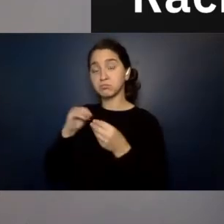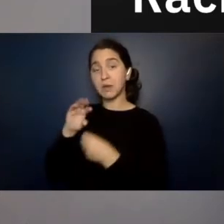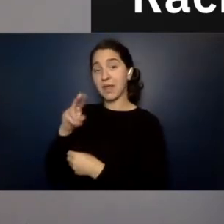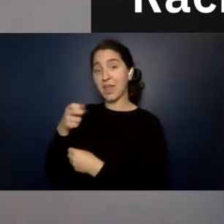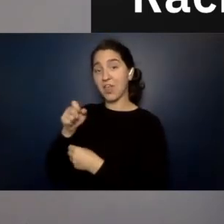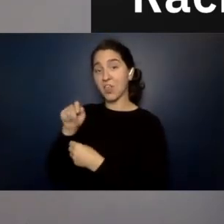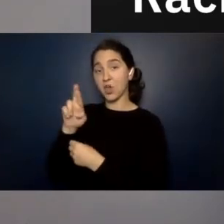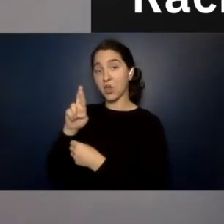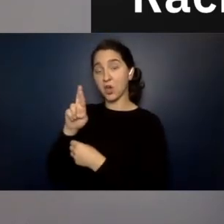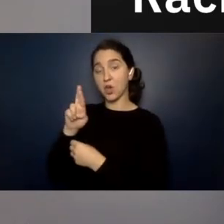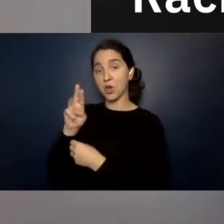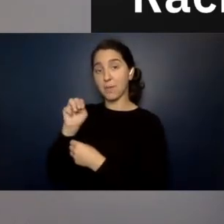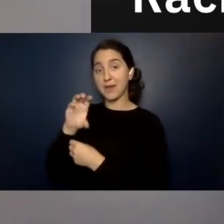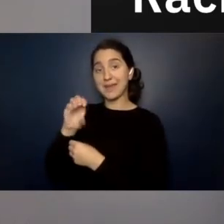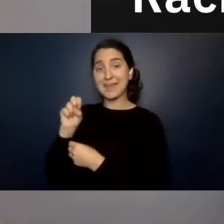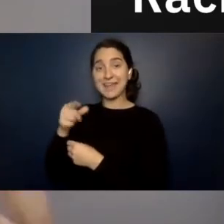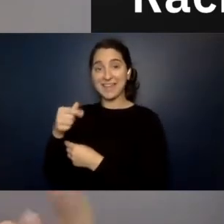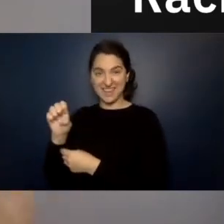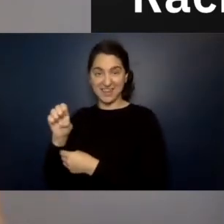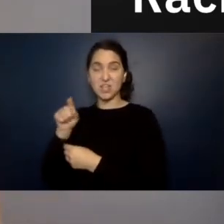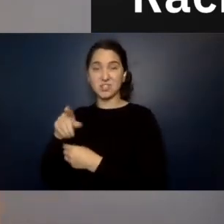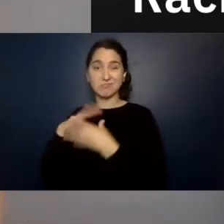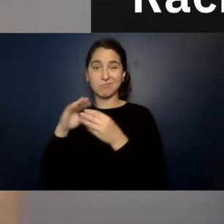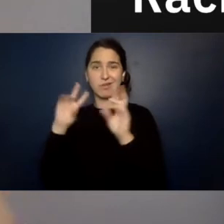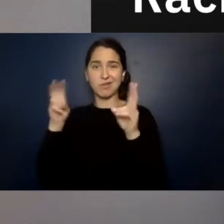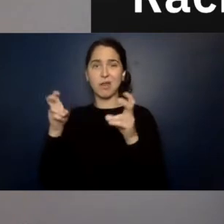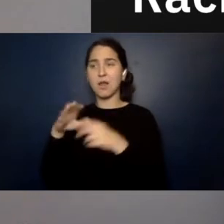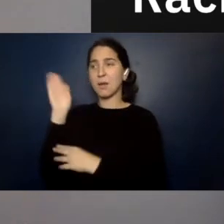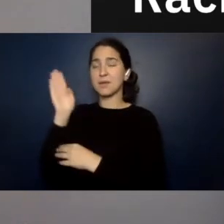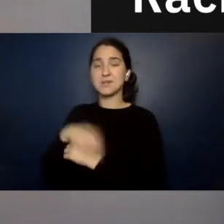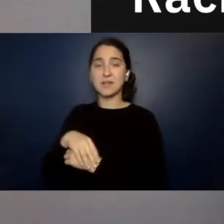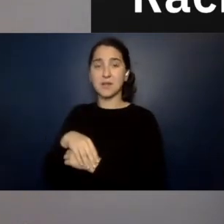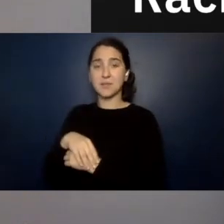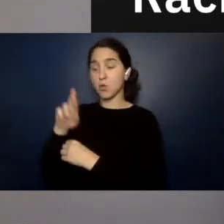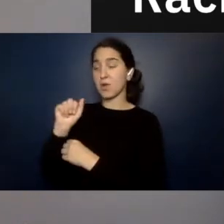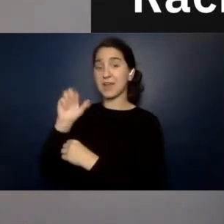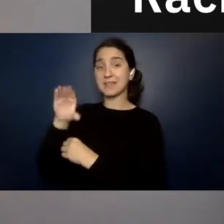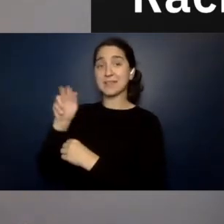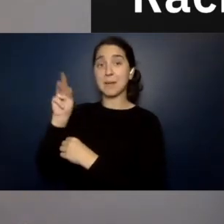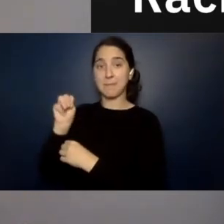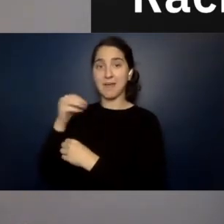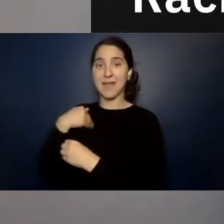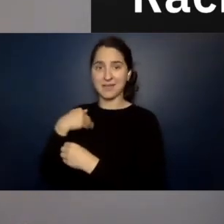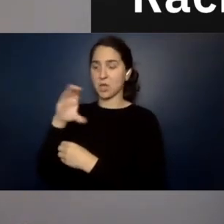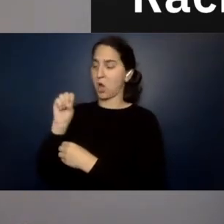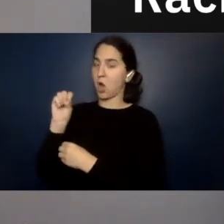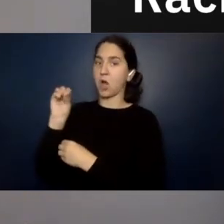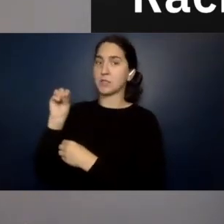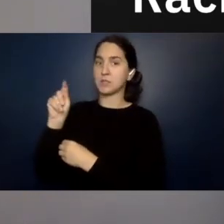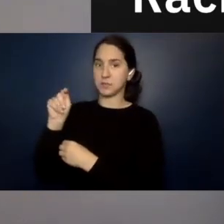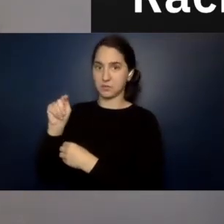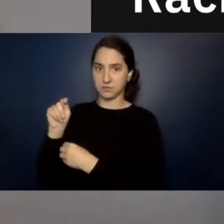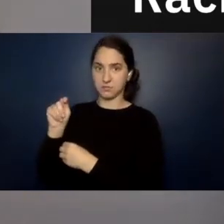but hurt yourself too. This is where she speaks of when, during the civil rights movement, when desegregation came